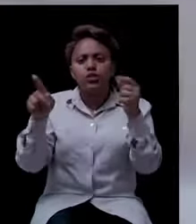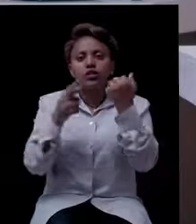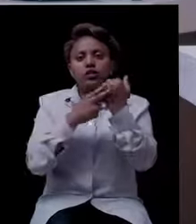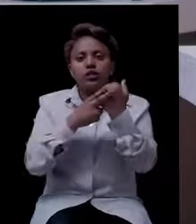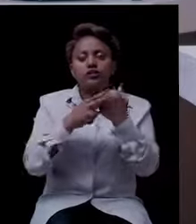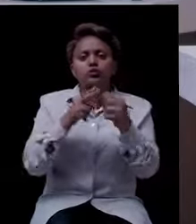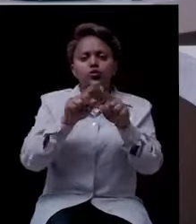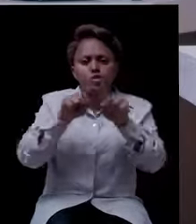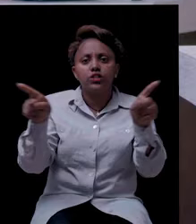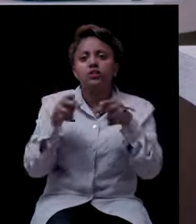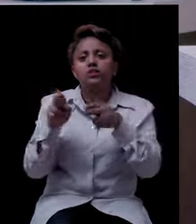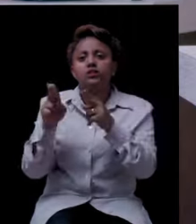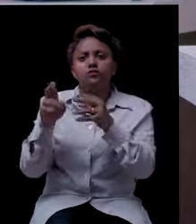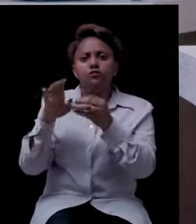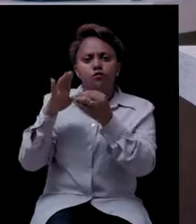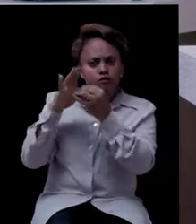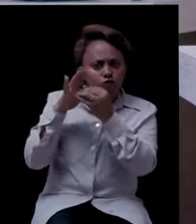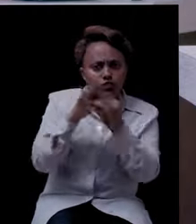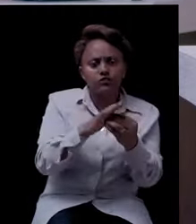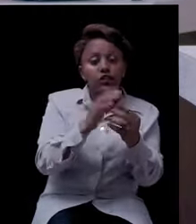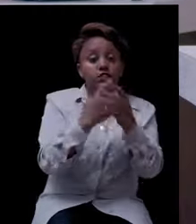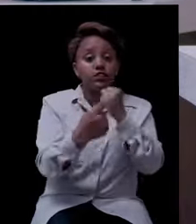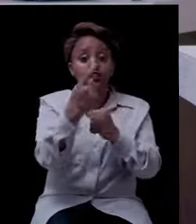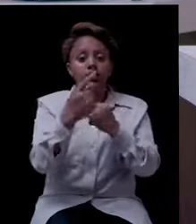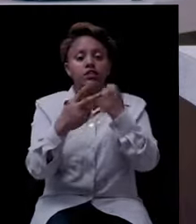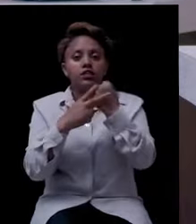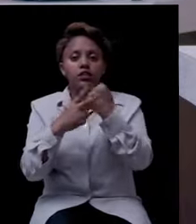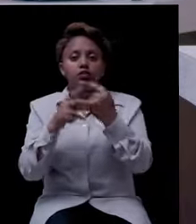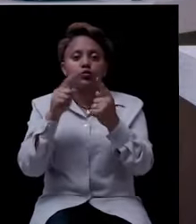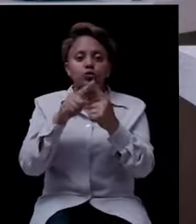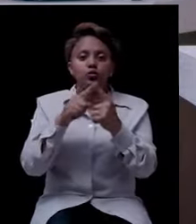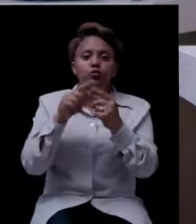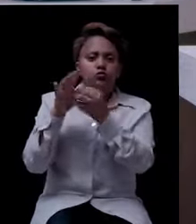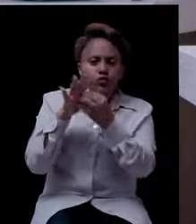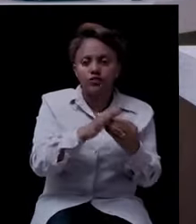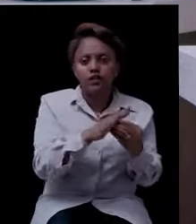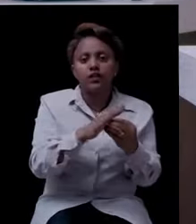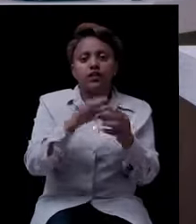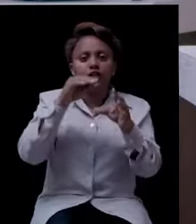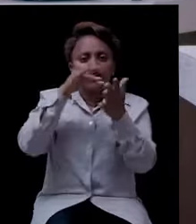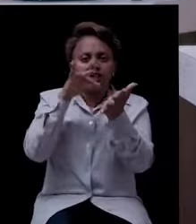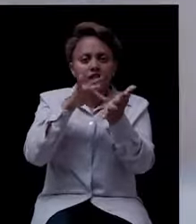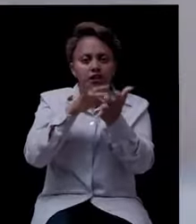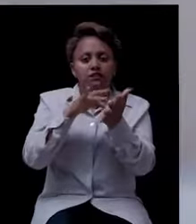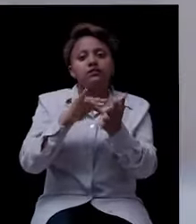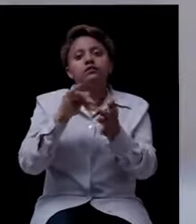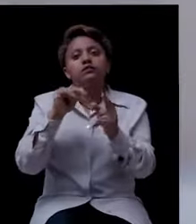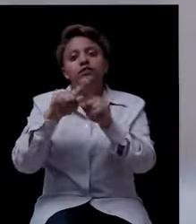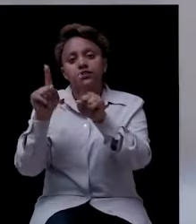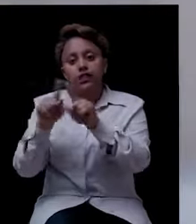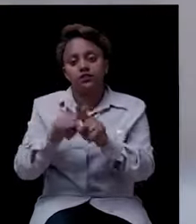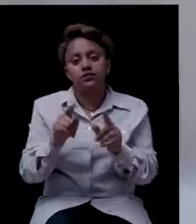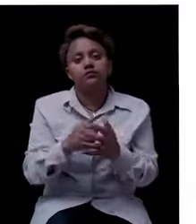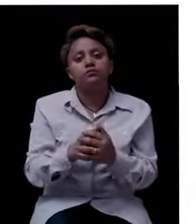history. Falsifying a single record would mean falsifying the entire chain in millions of instances. Pillars